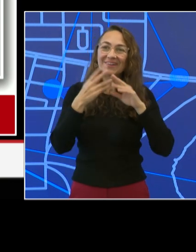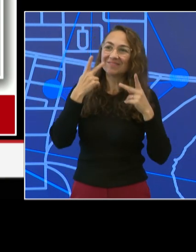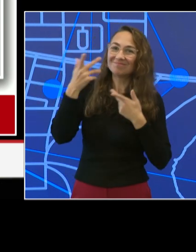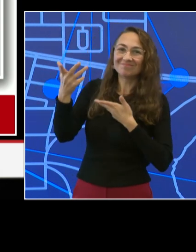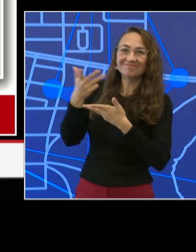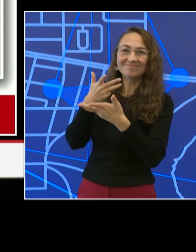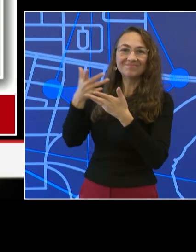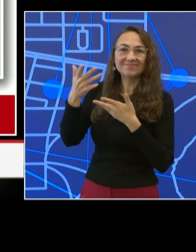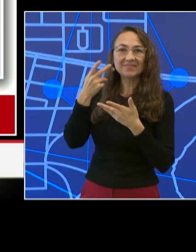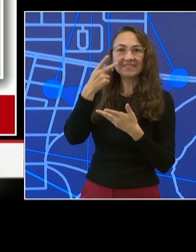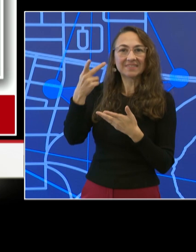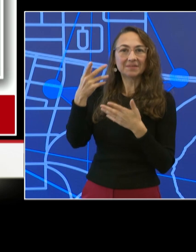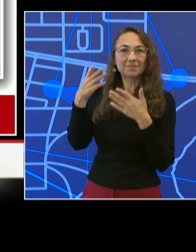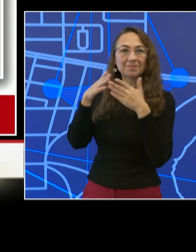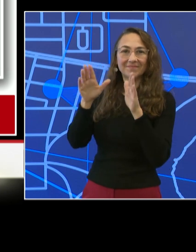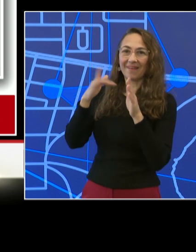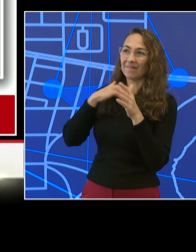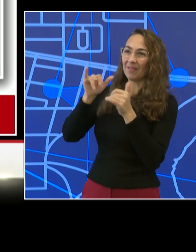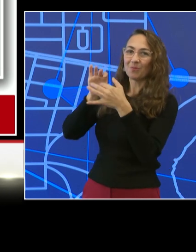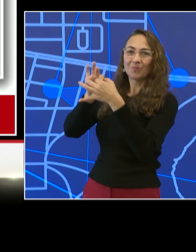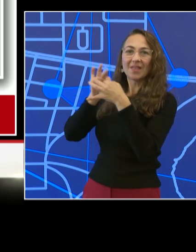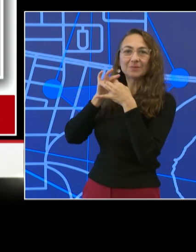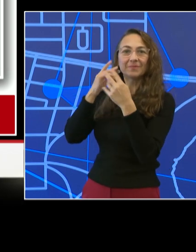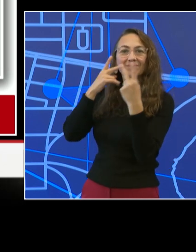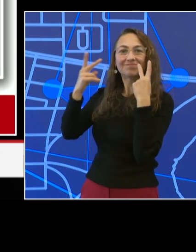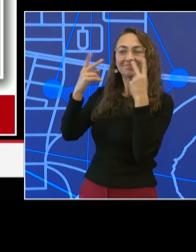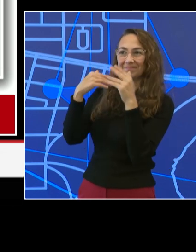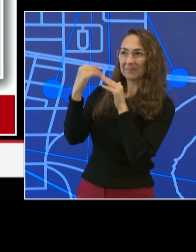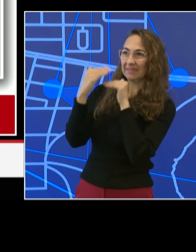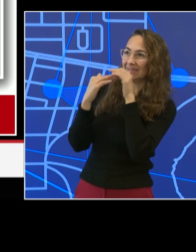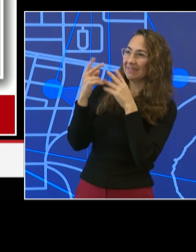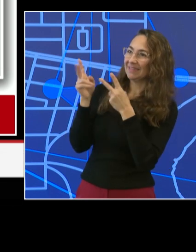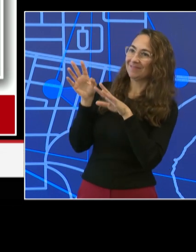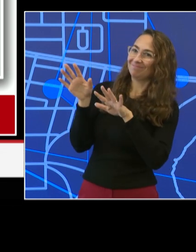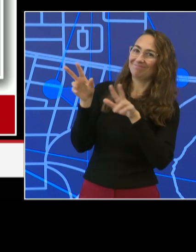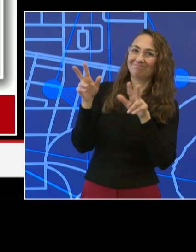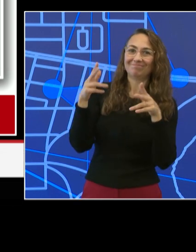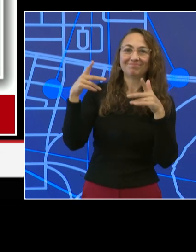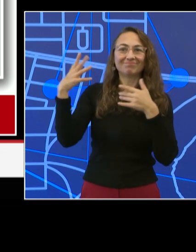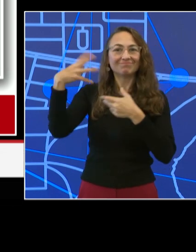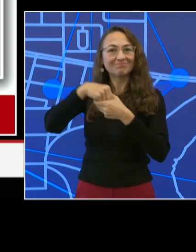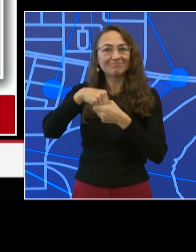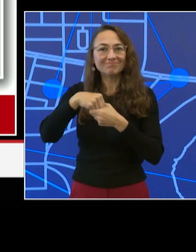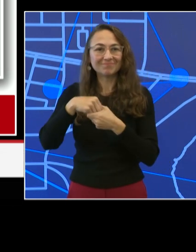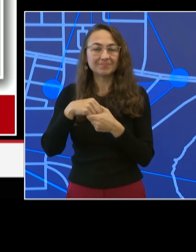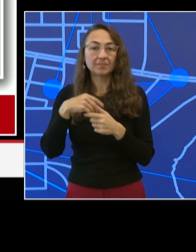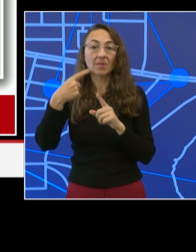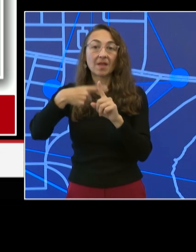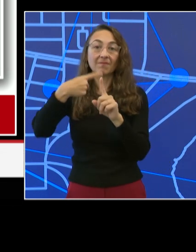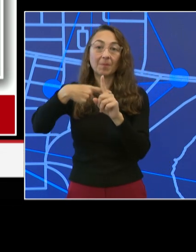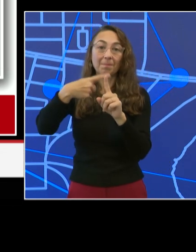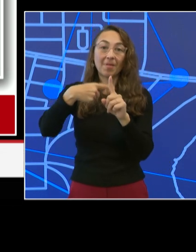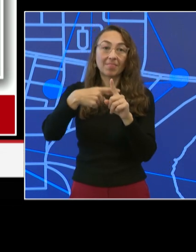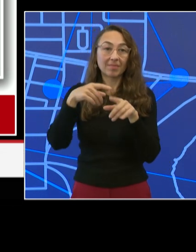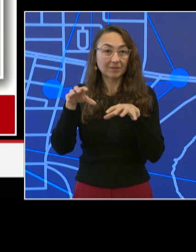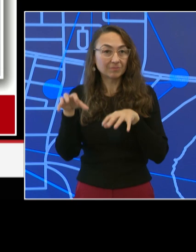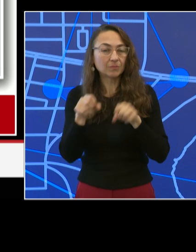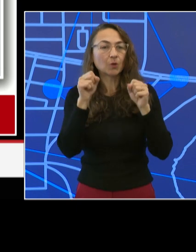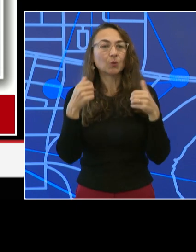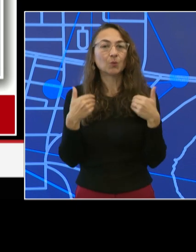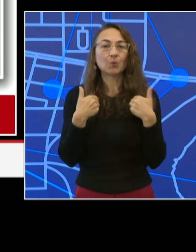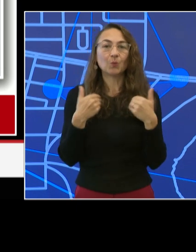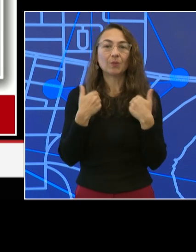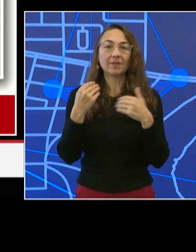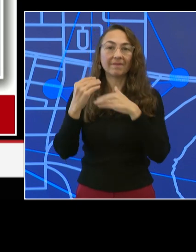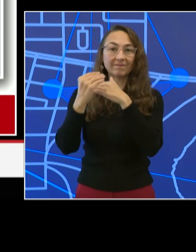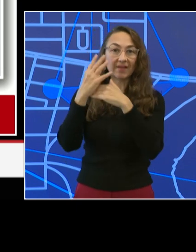relationship building. This is why I host every month a Chiefs Youth Advisory Council, where we bring in young people from across the